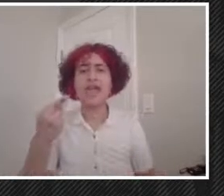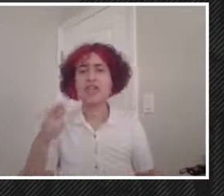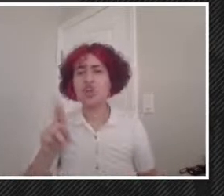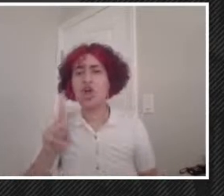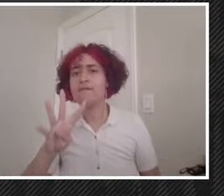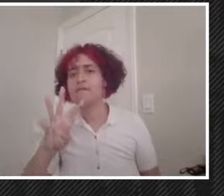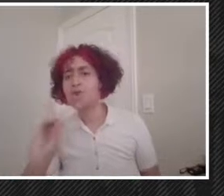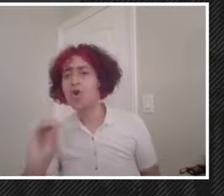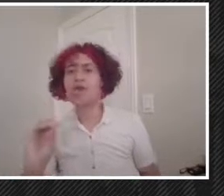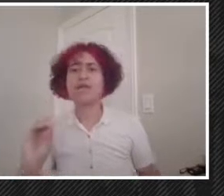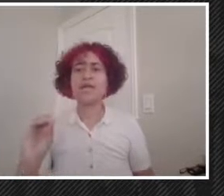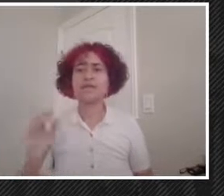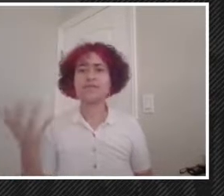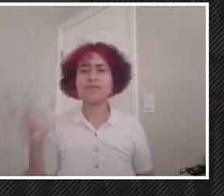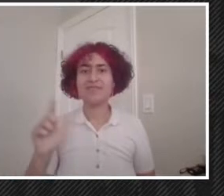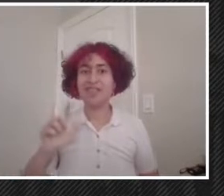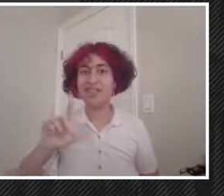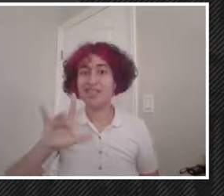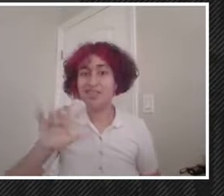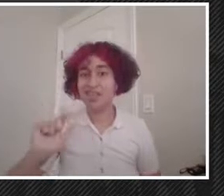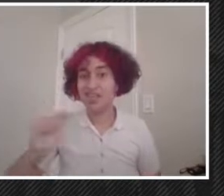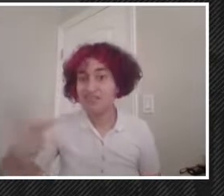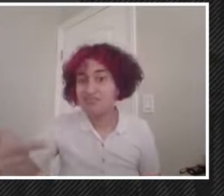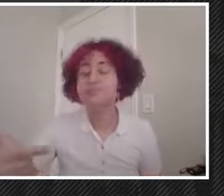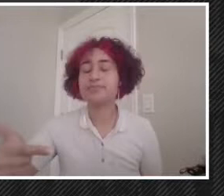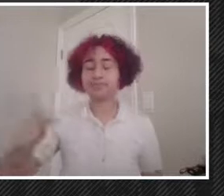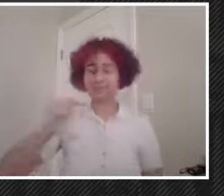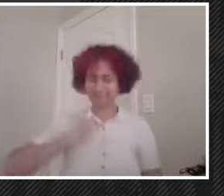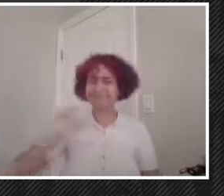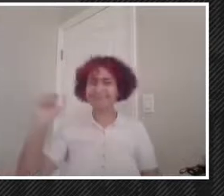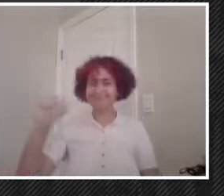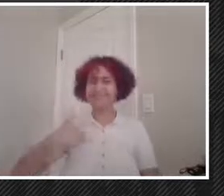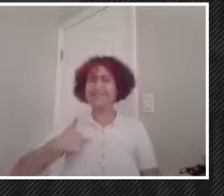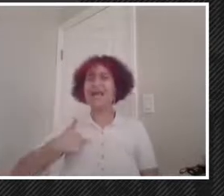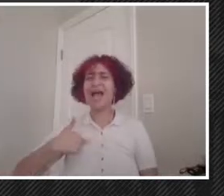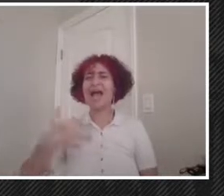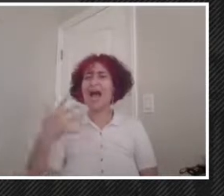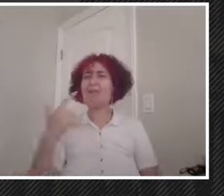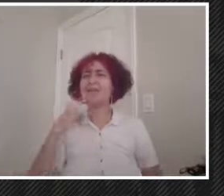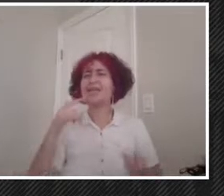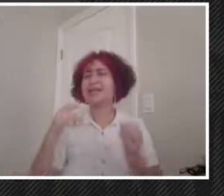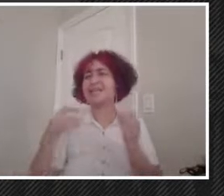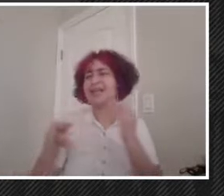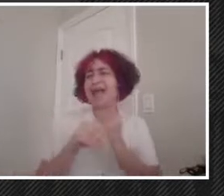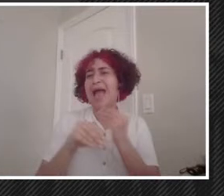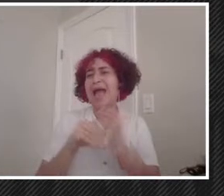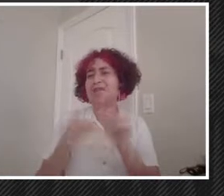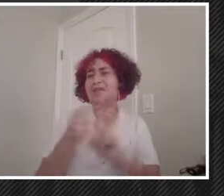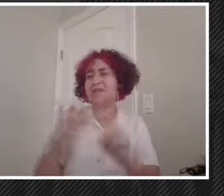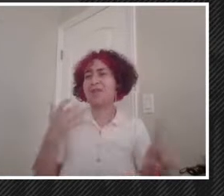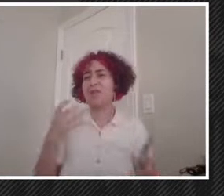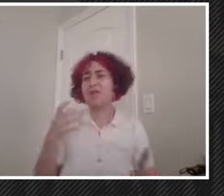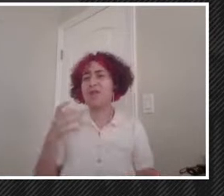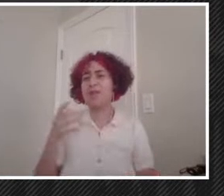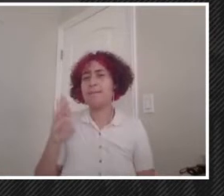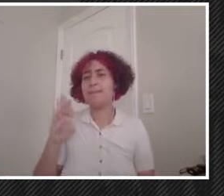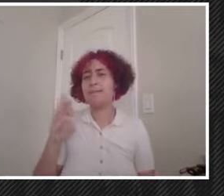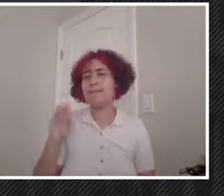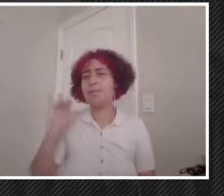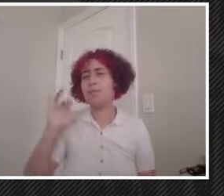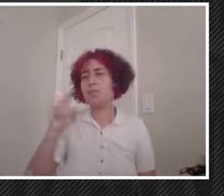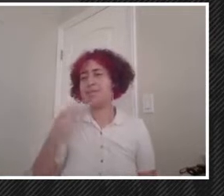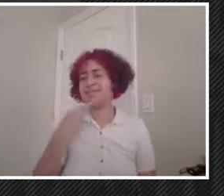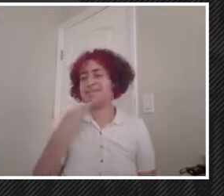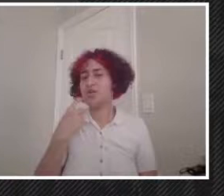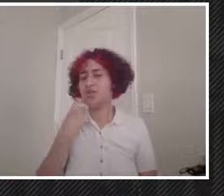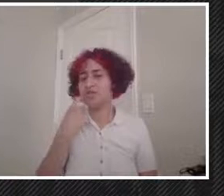Yeah, I would just add, and again, it's just echoing what our sister Boyd just said. We want to pull the conversation out, like